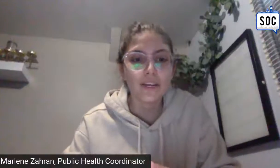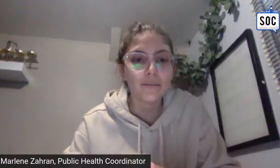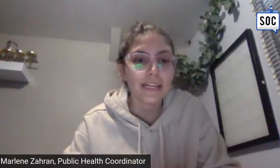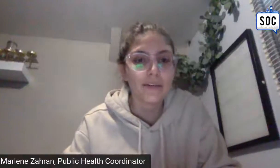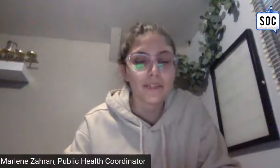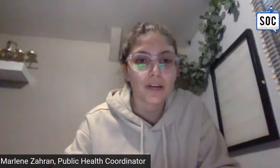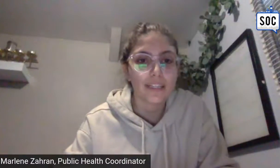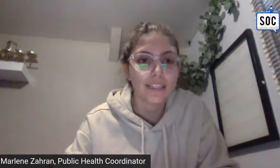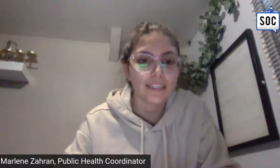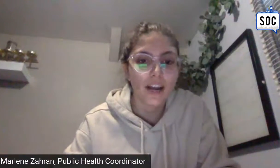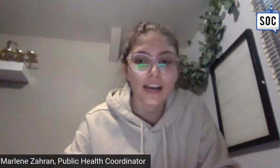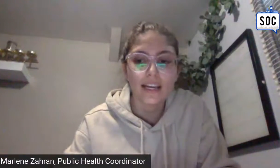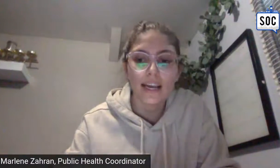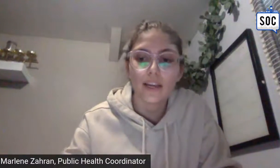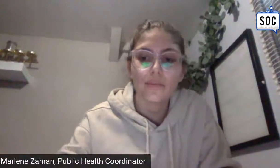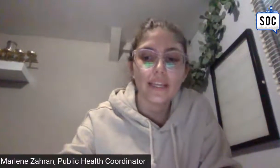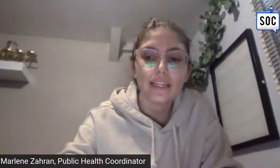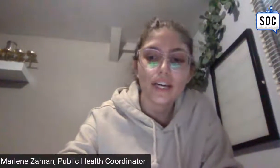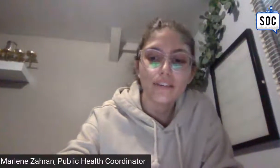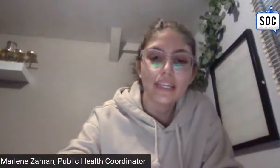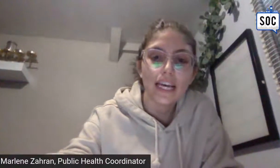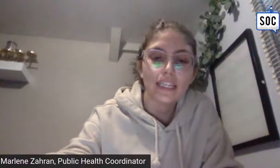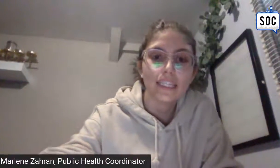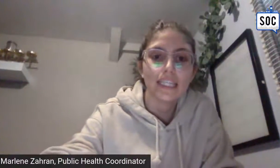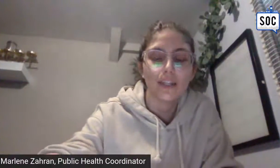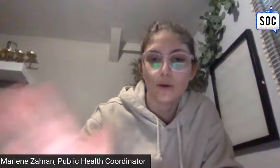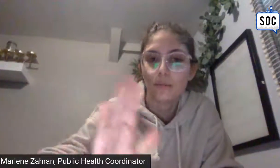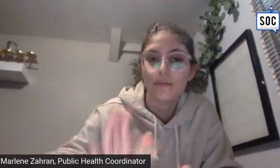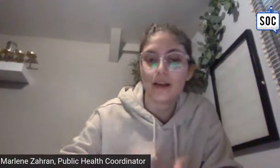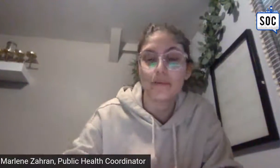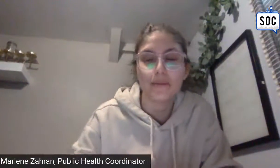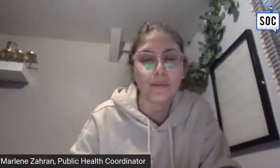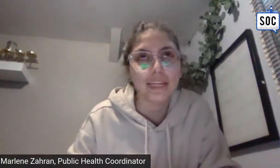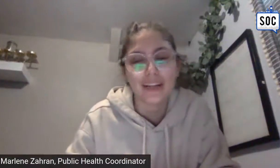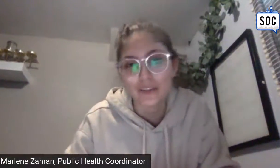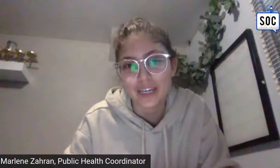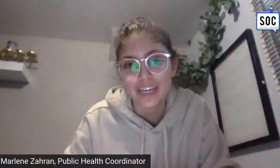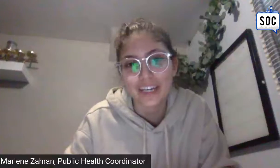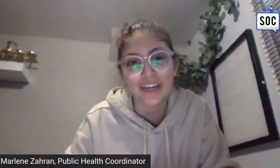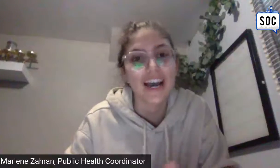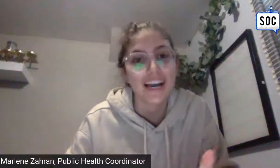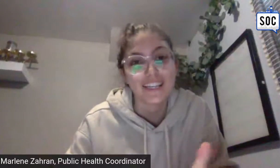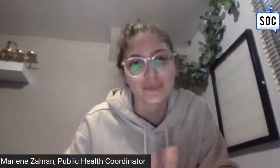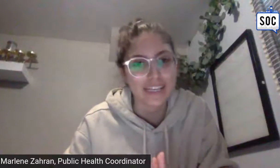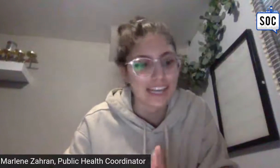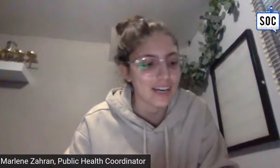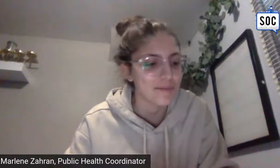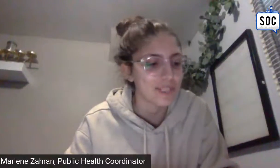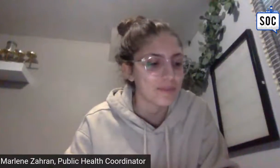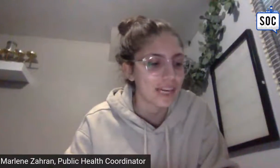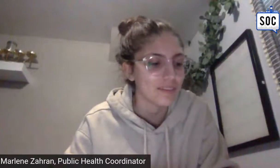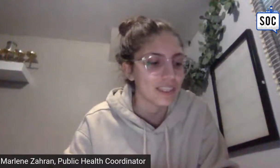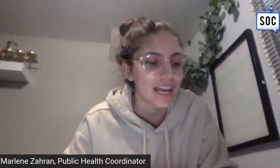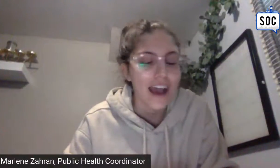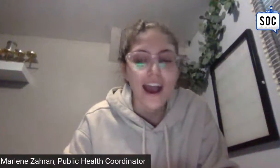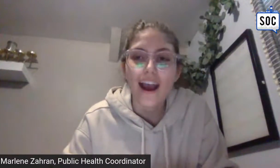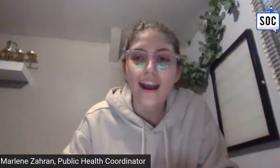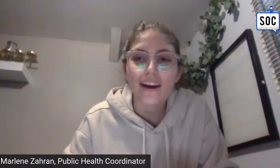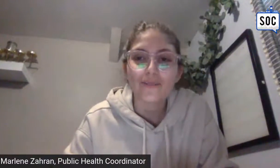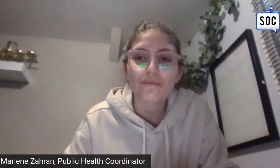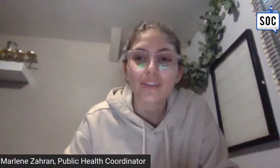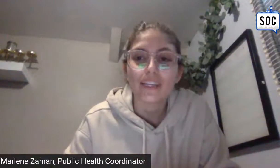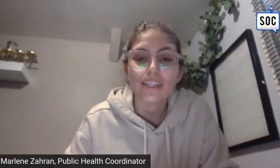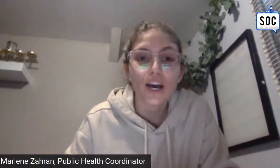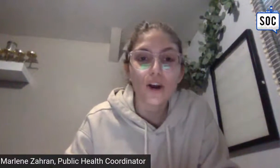Hi everyone, my name is Marlene Zaran and I am the I'm the public health coordinator. Still mess that up sometimes.